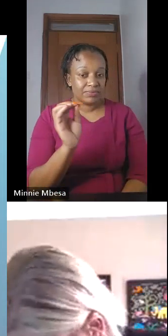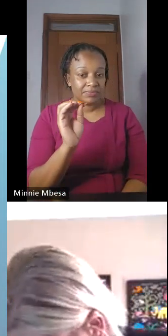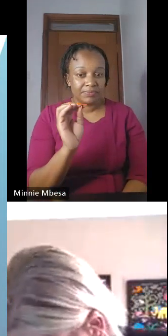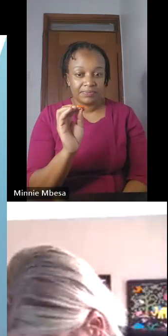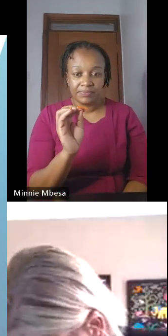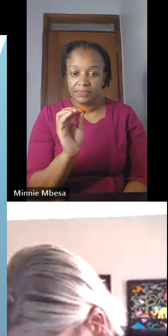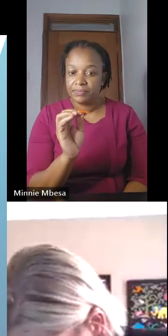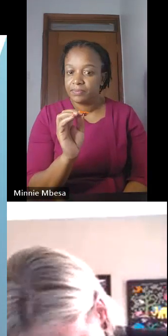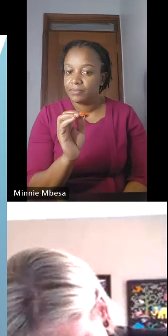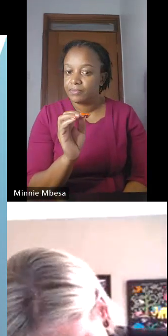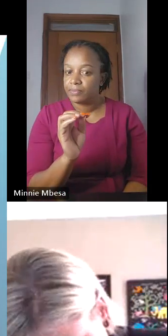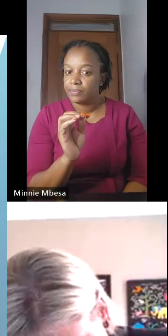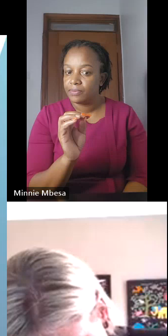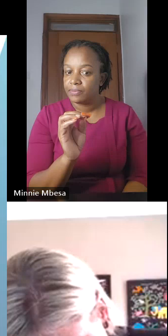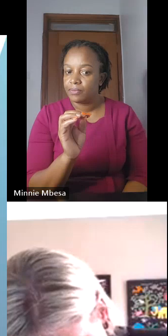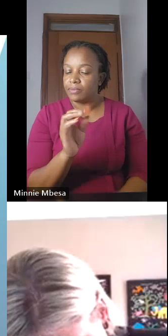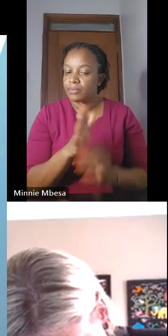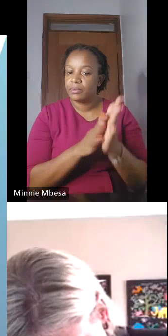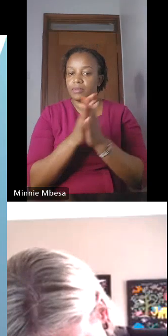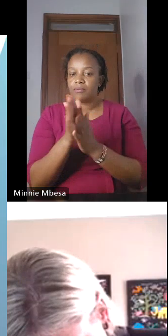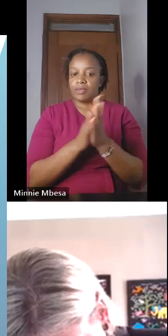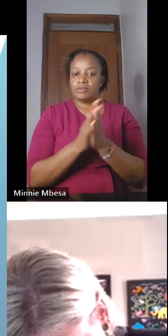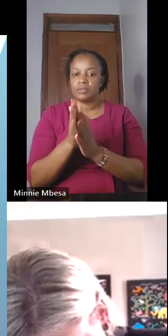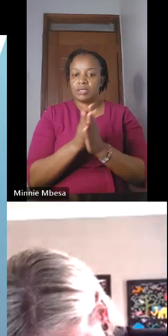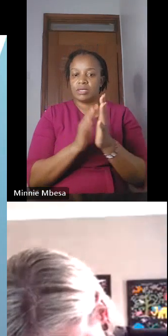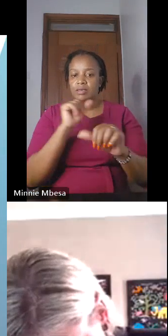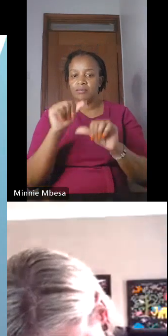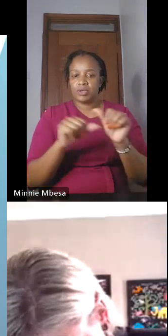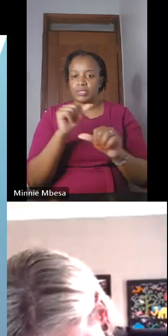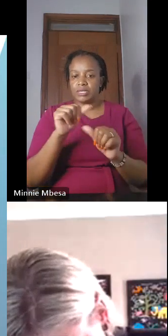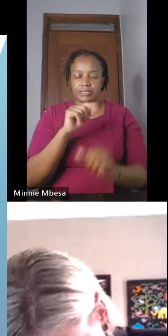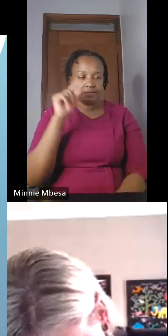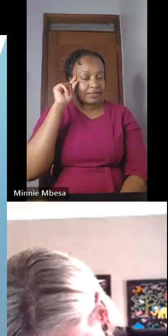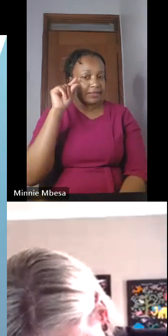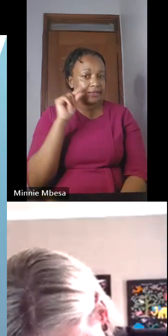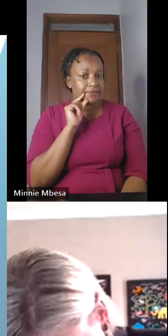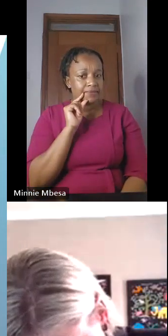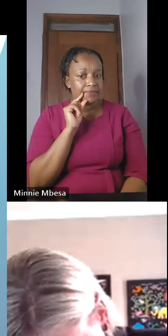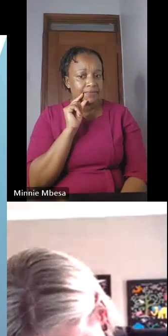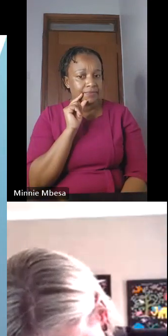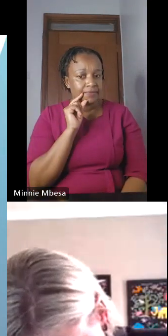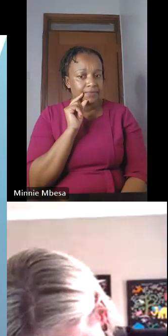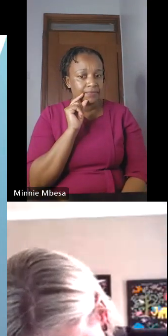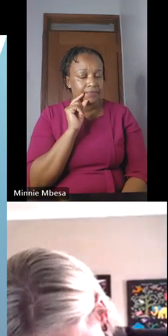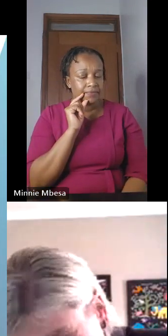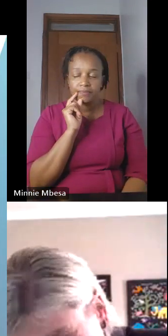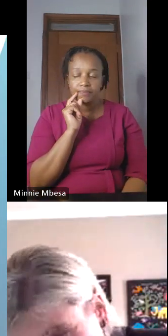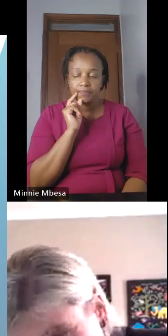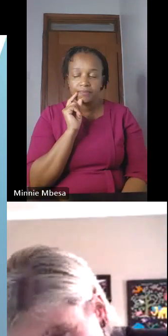about gender and feminism. And also number two,